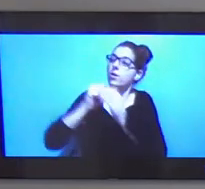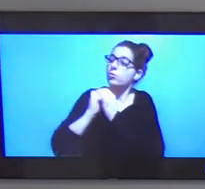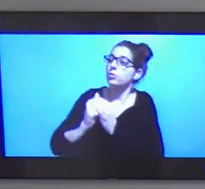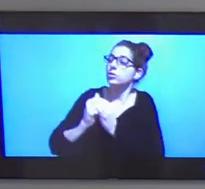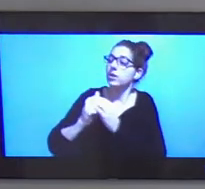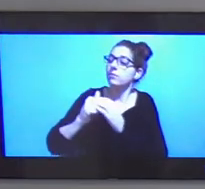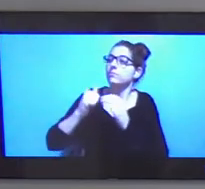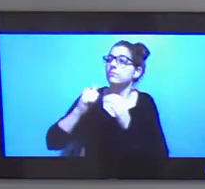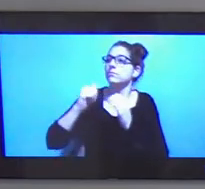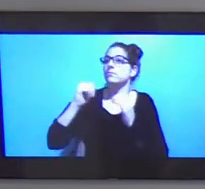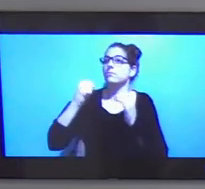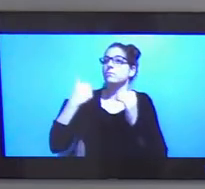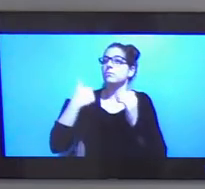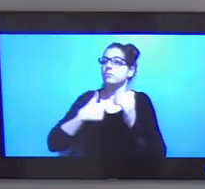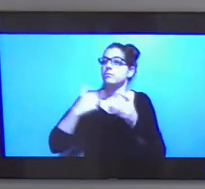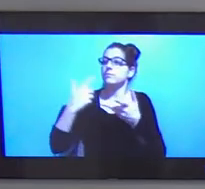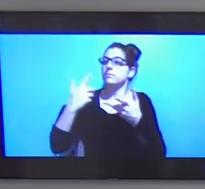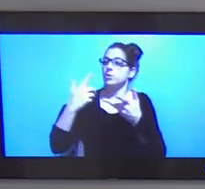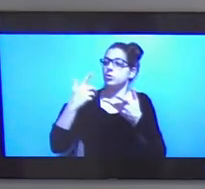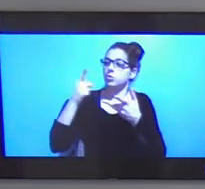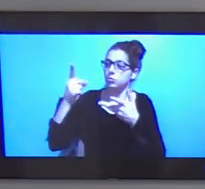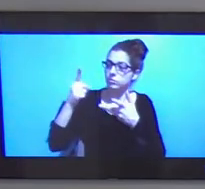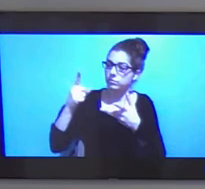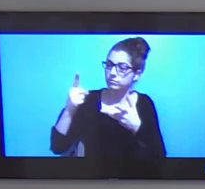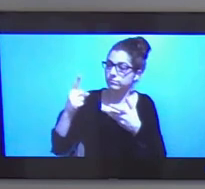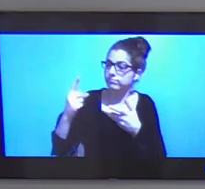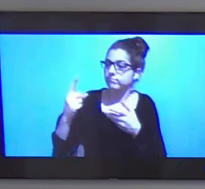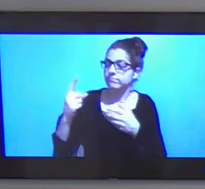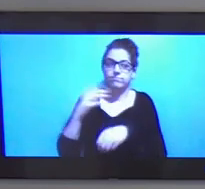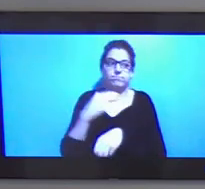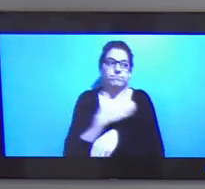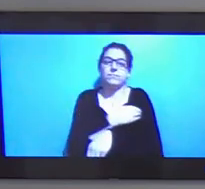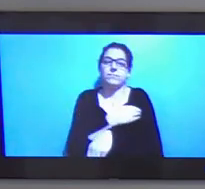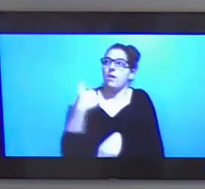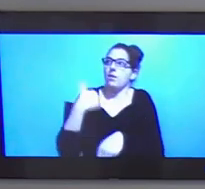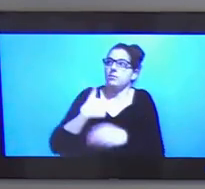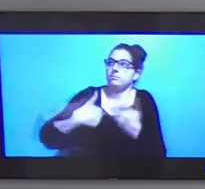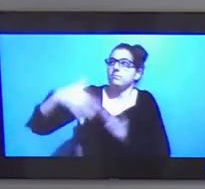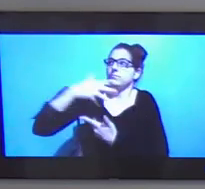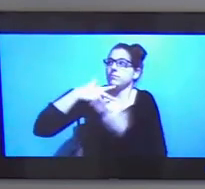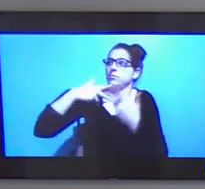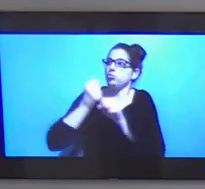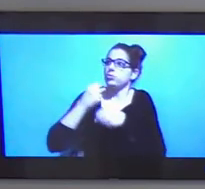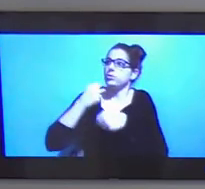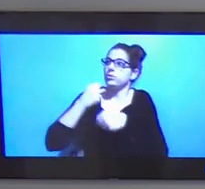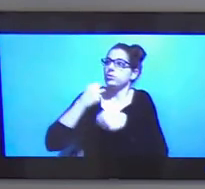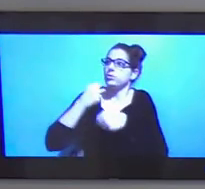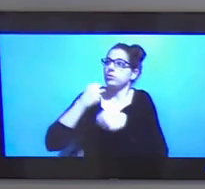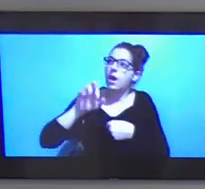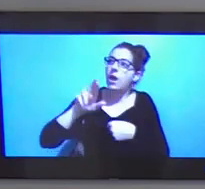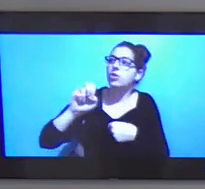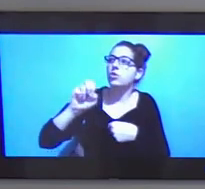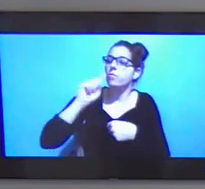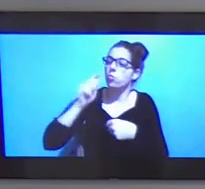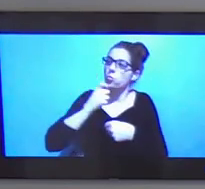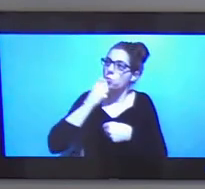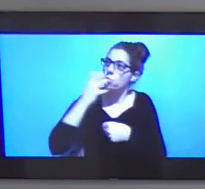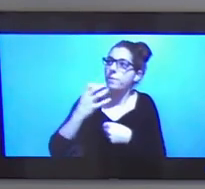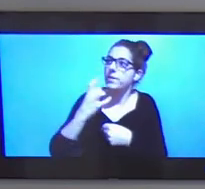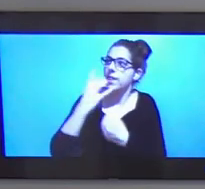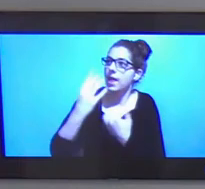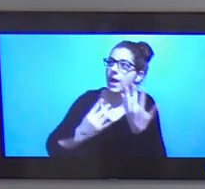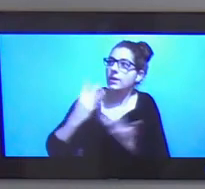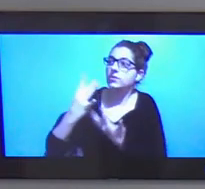earth from chaos, you enriched the globe with air. You created fire for warmth and light. You nourished the lands with